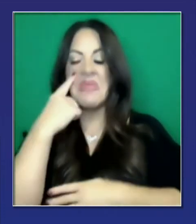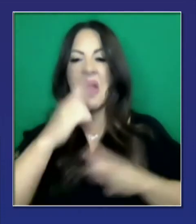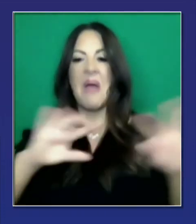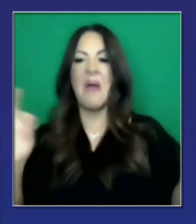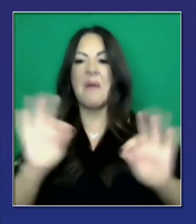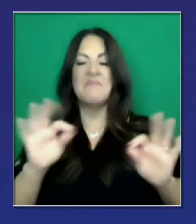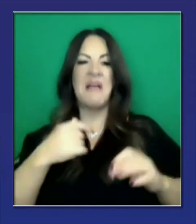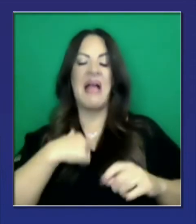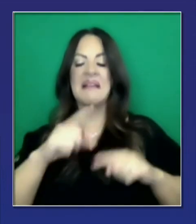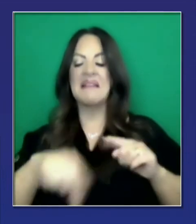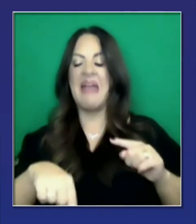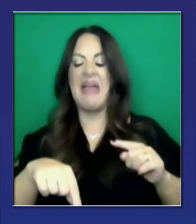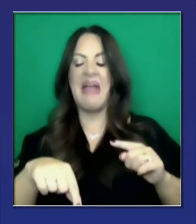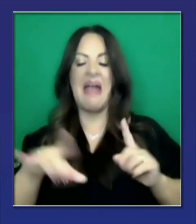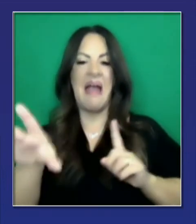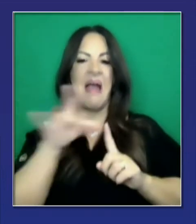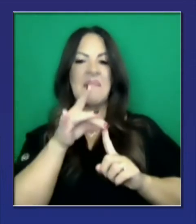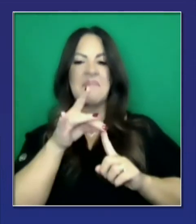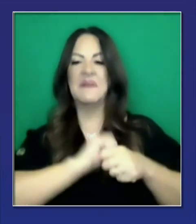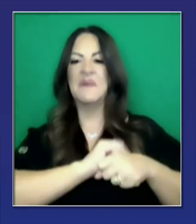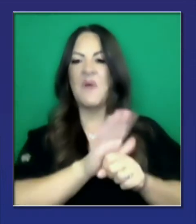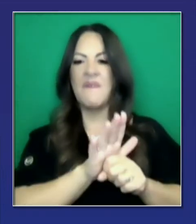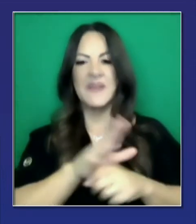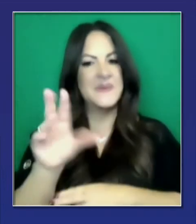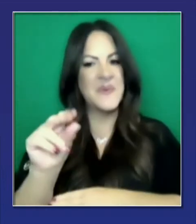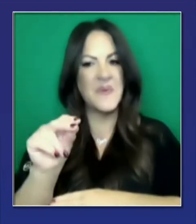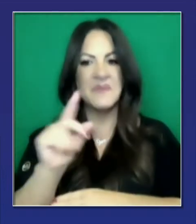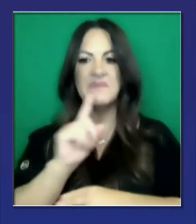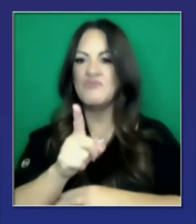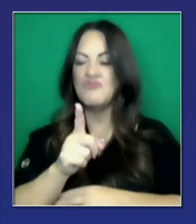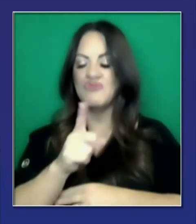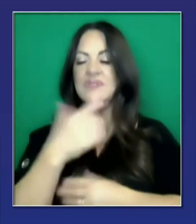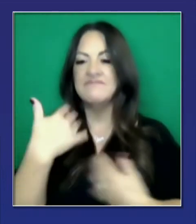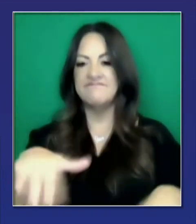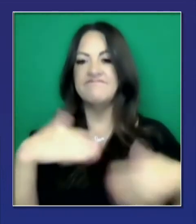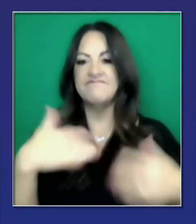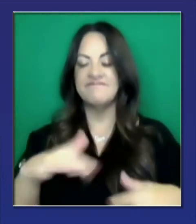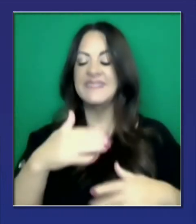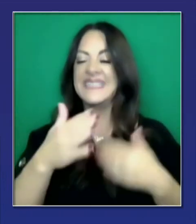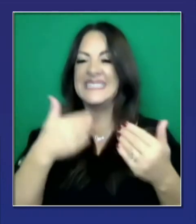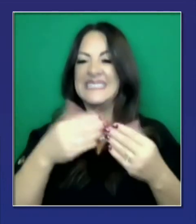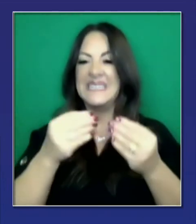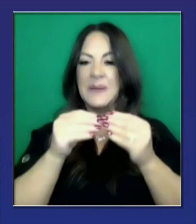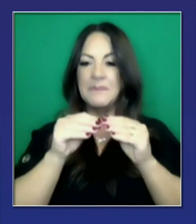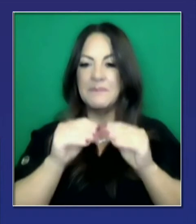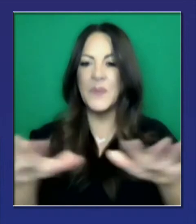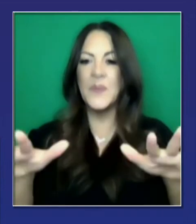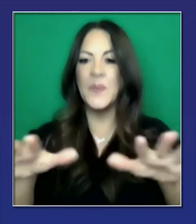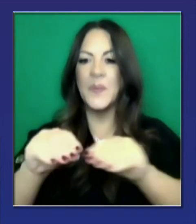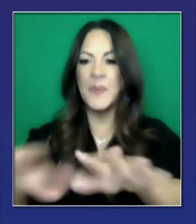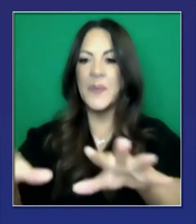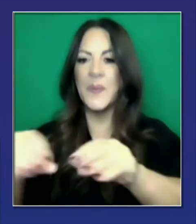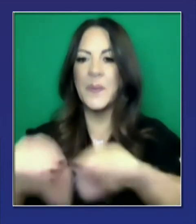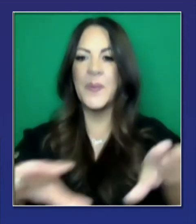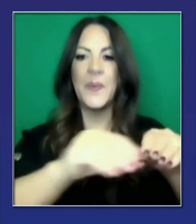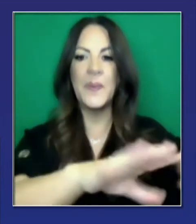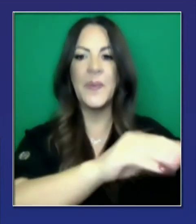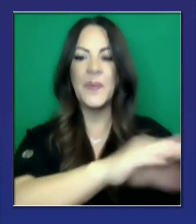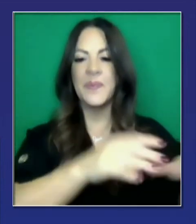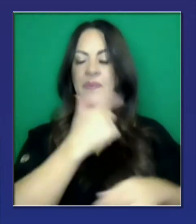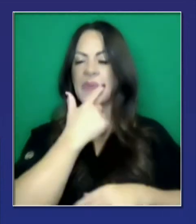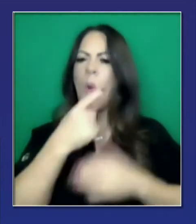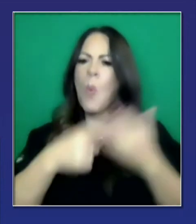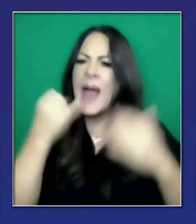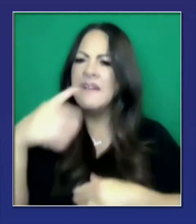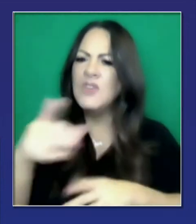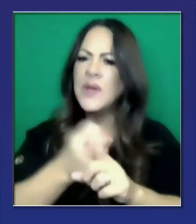of COVID, there's the direct impact, and that is the transmission of this virus. There's the indirect impact God forbid, you have a stroke or